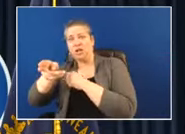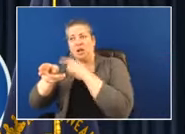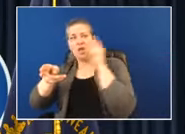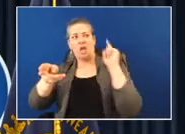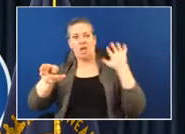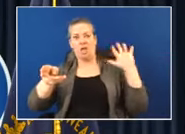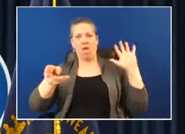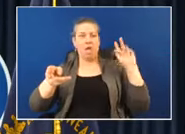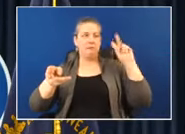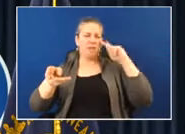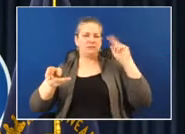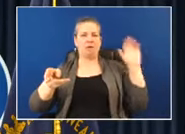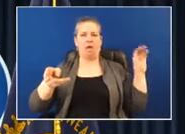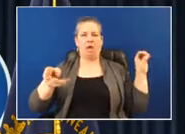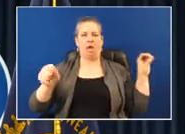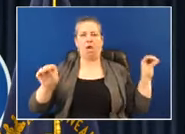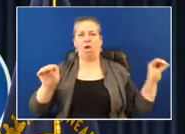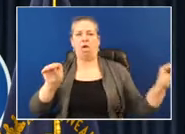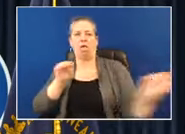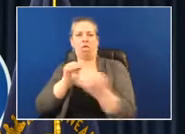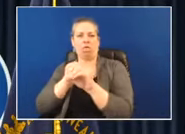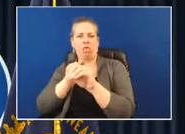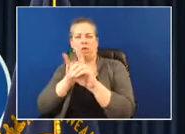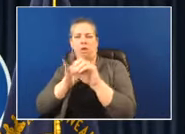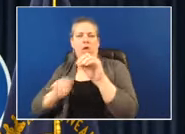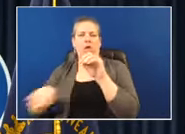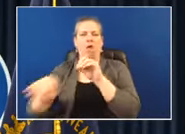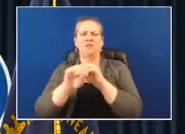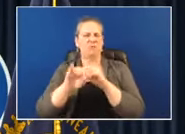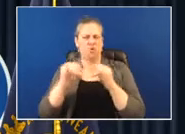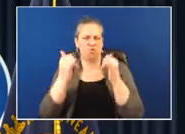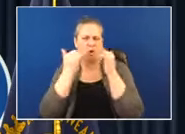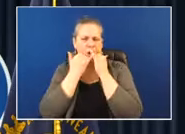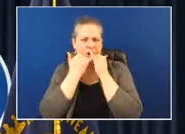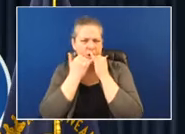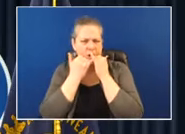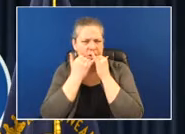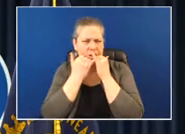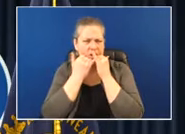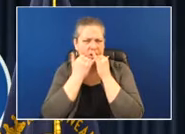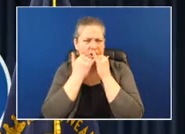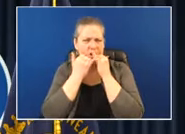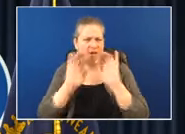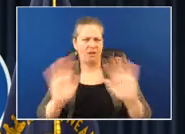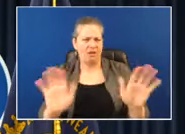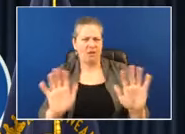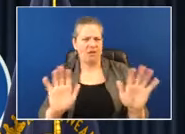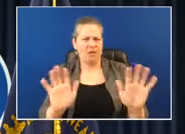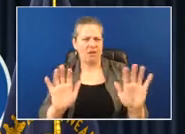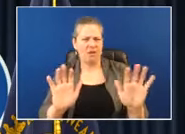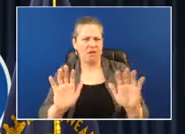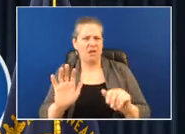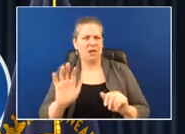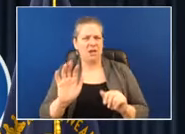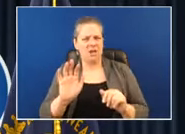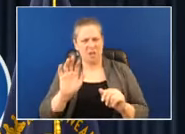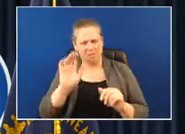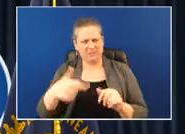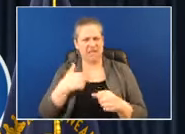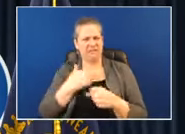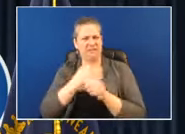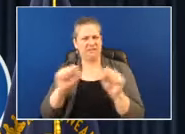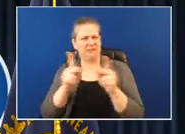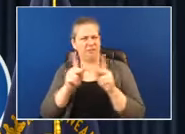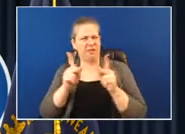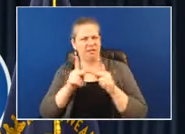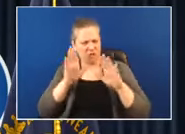politics. And I think that's wrong. And we've got to have safe spaces for our kids to have conversations. If they're not going to do it with